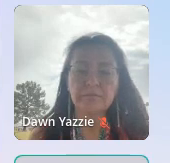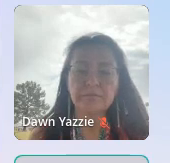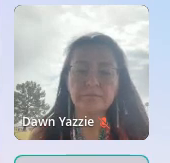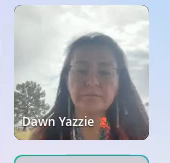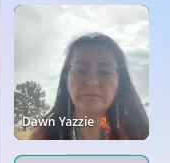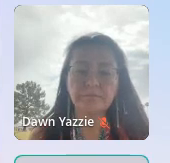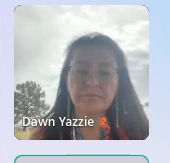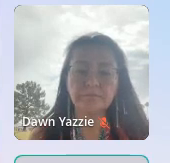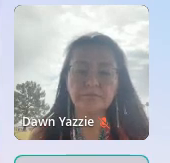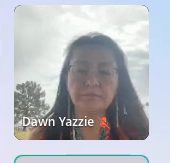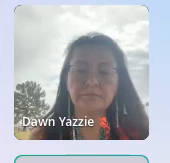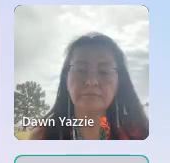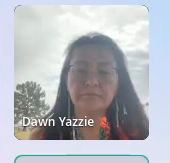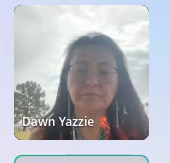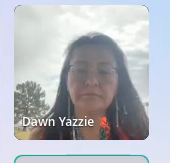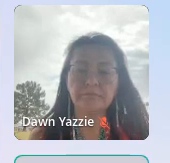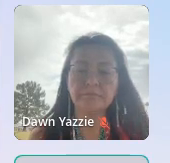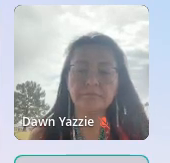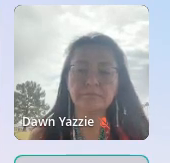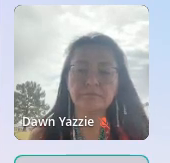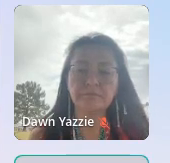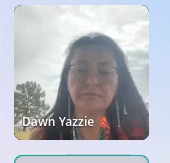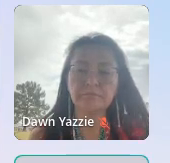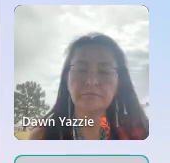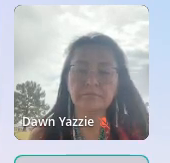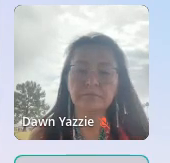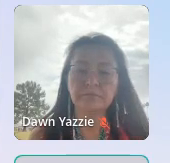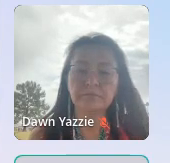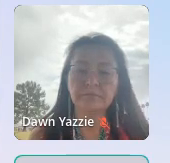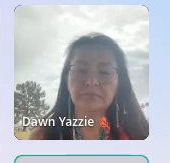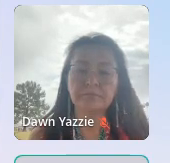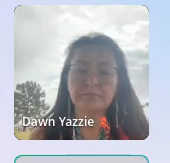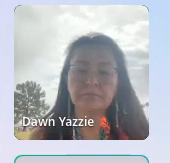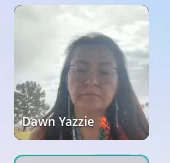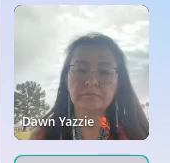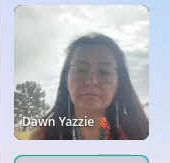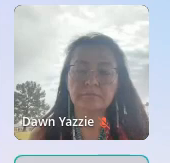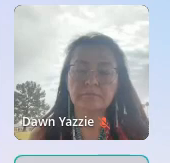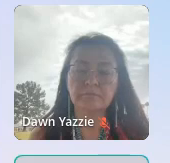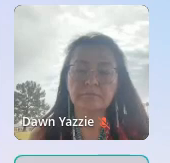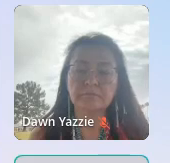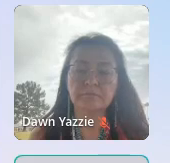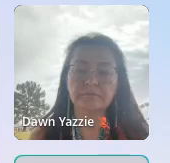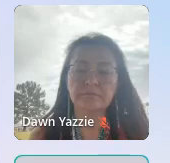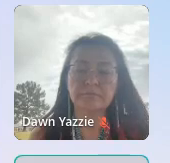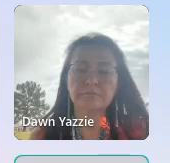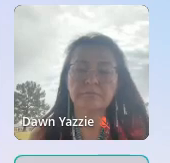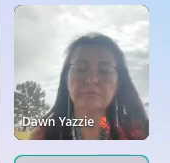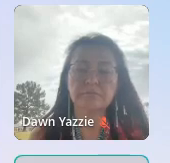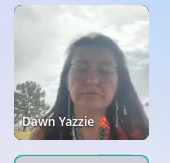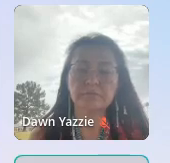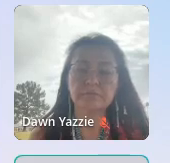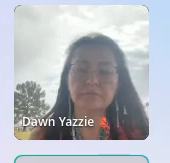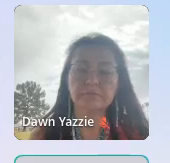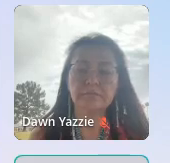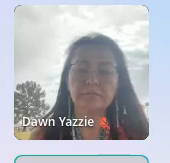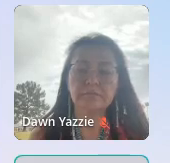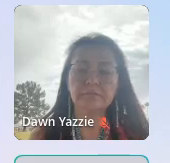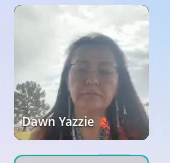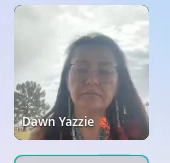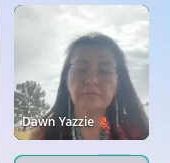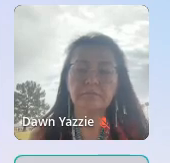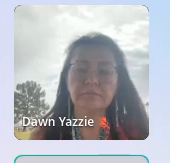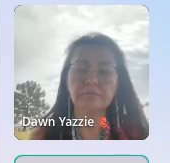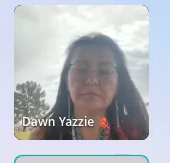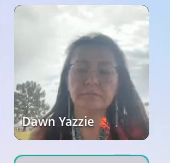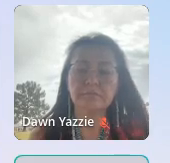information. If you were to click on the Summit Feedback Survey, which is the green wheel in the middle there, then you would be taken